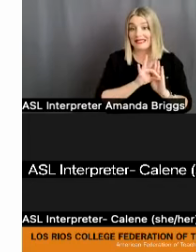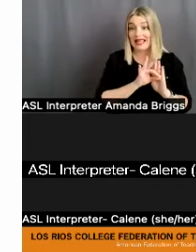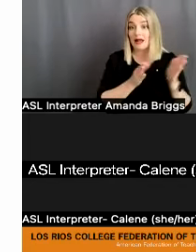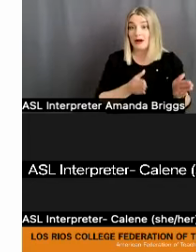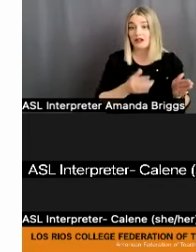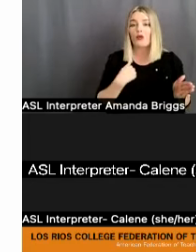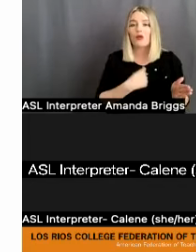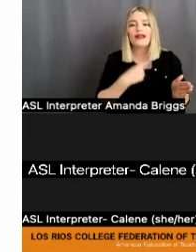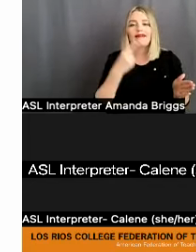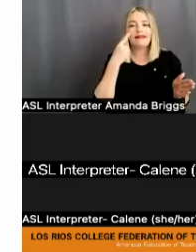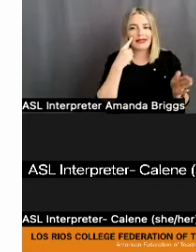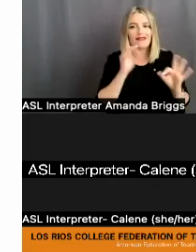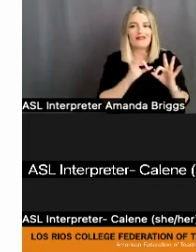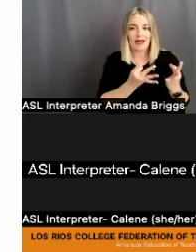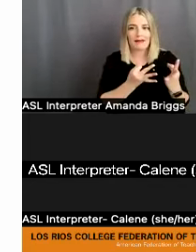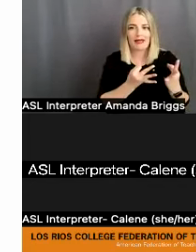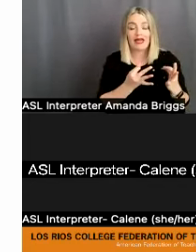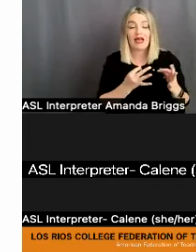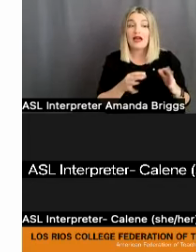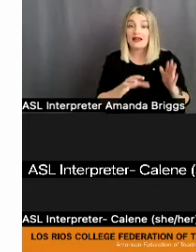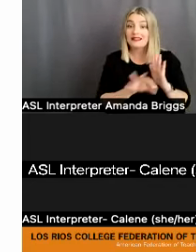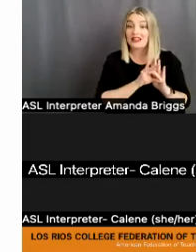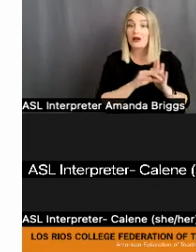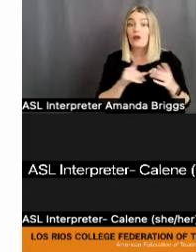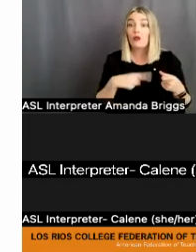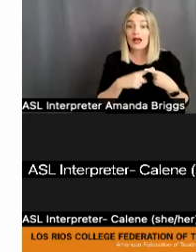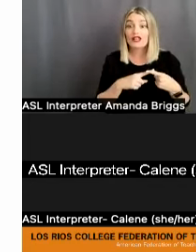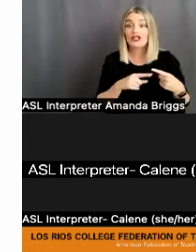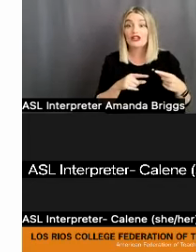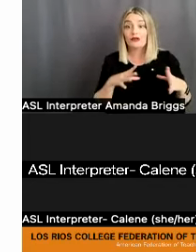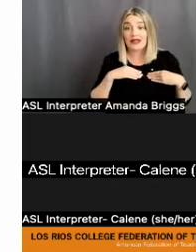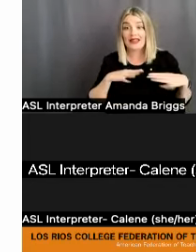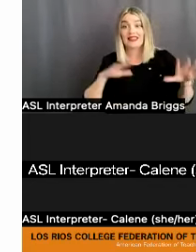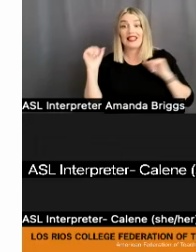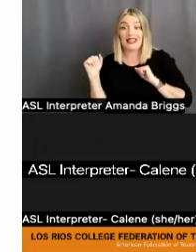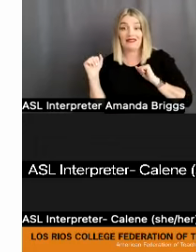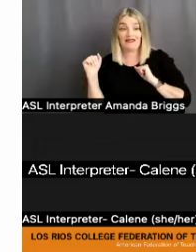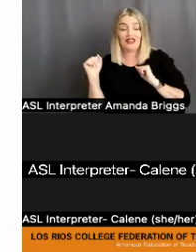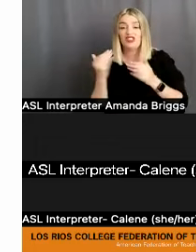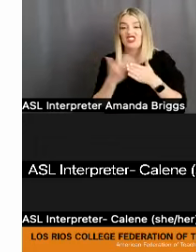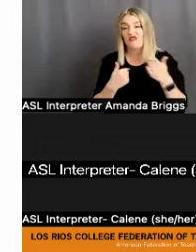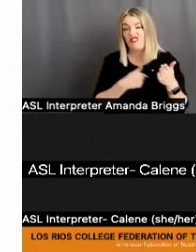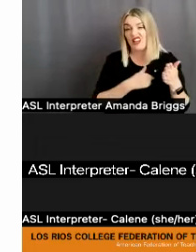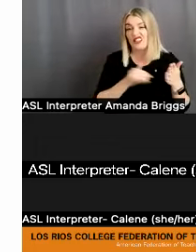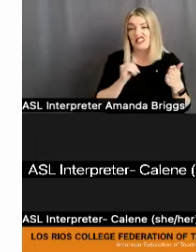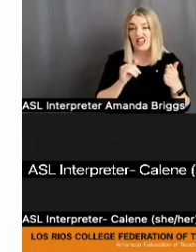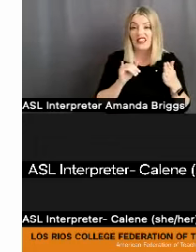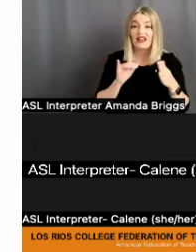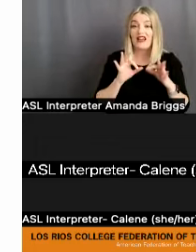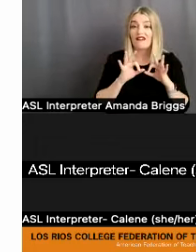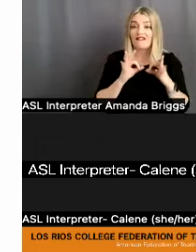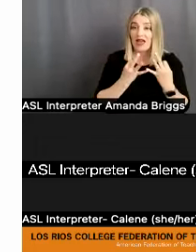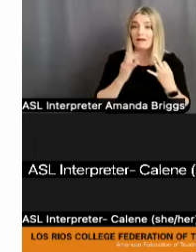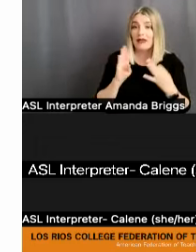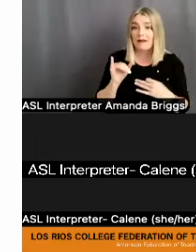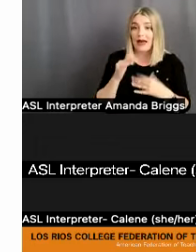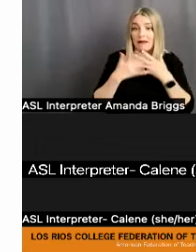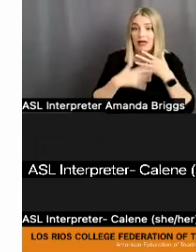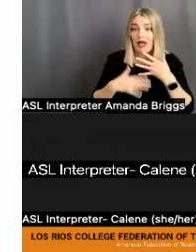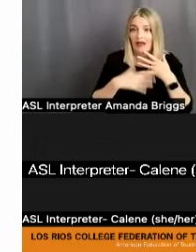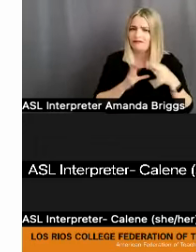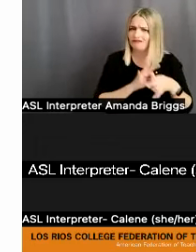family member, and it's designated at the time in which you take the leave. So for some of us, we have our family by blood, and we also have people we